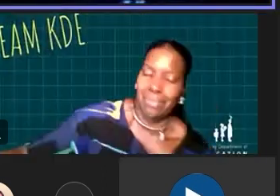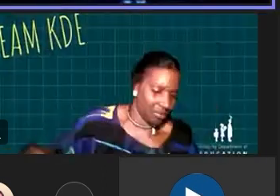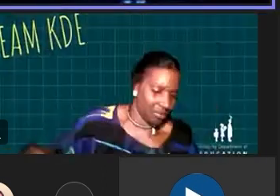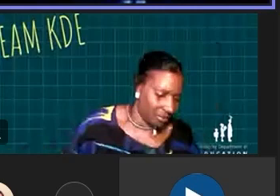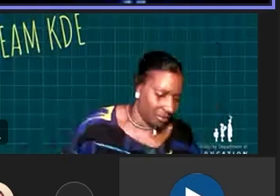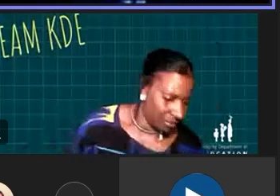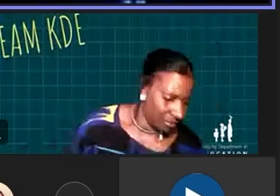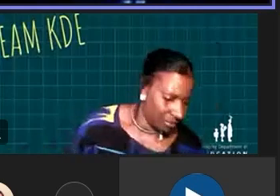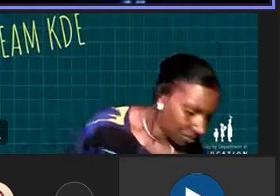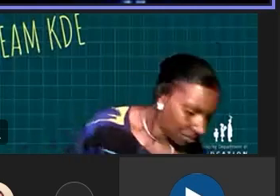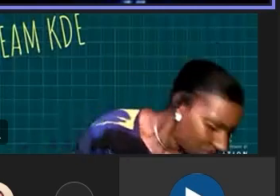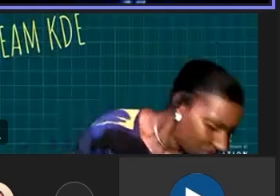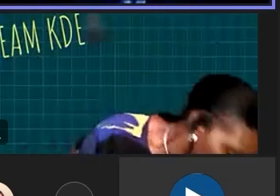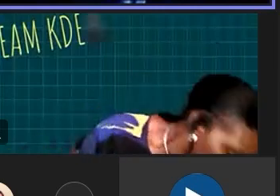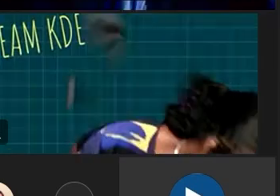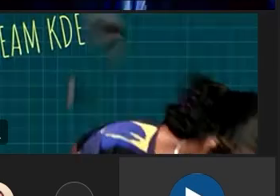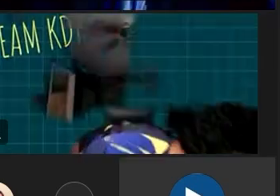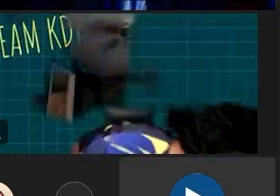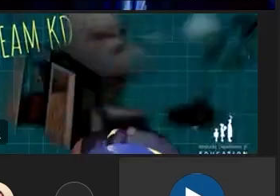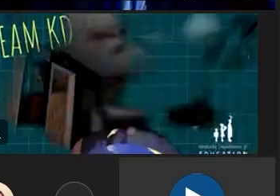correspond to the number of